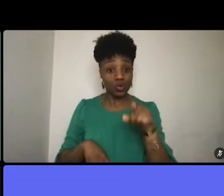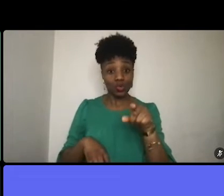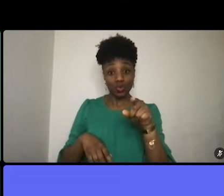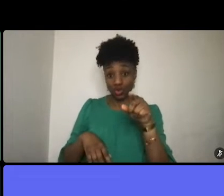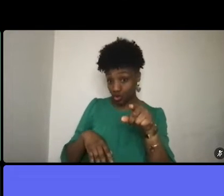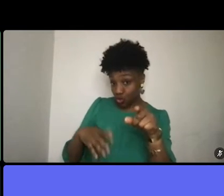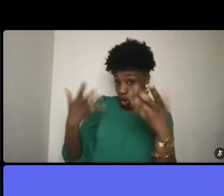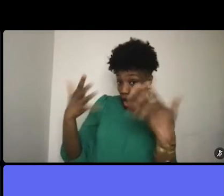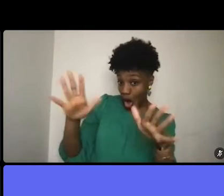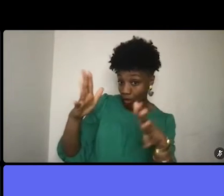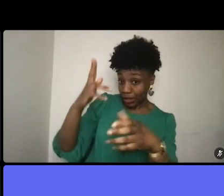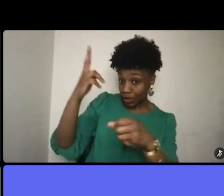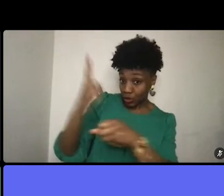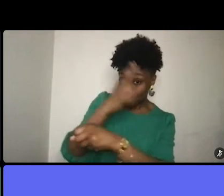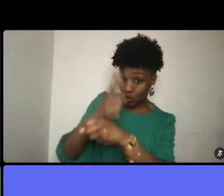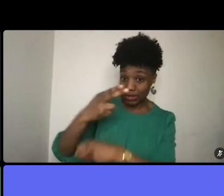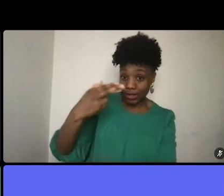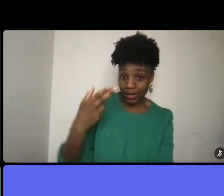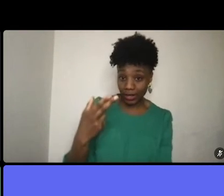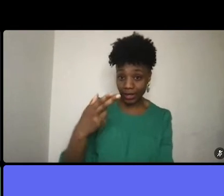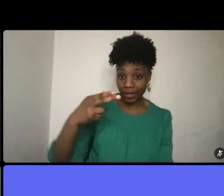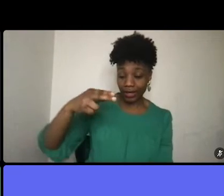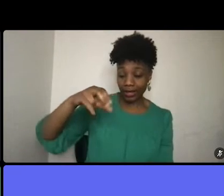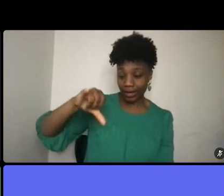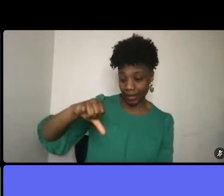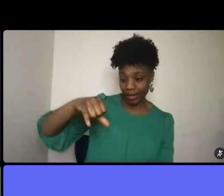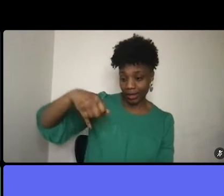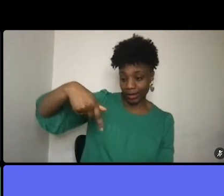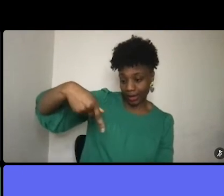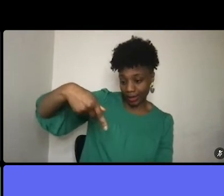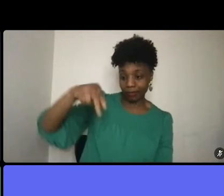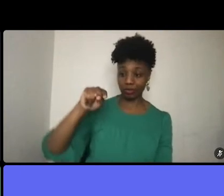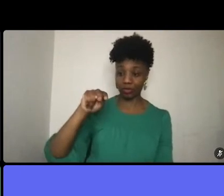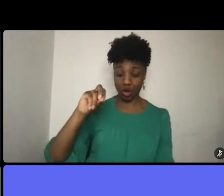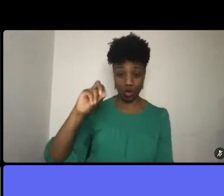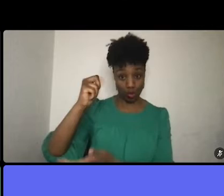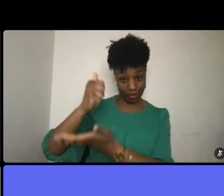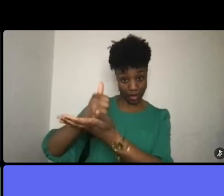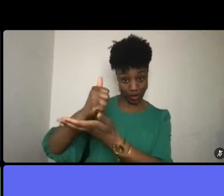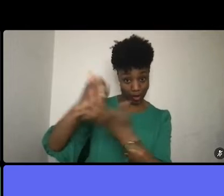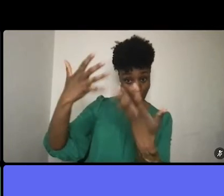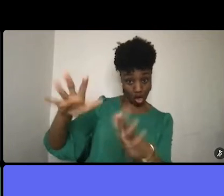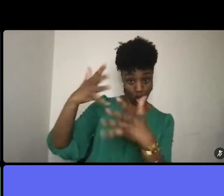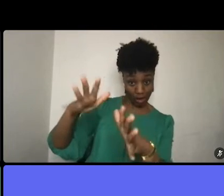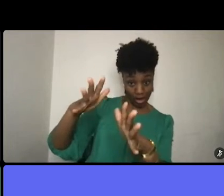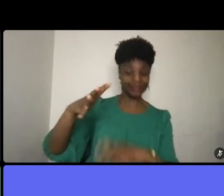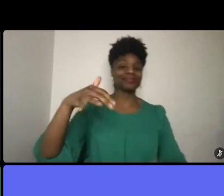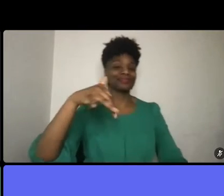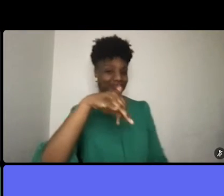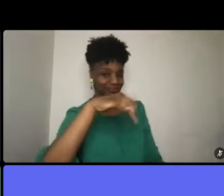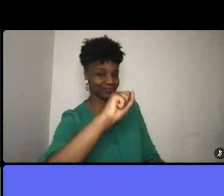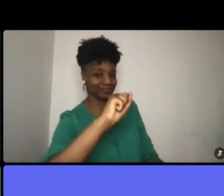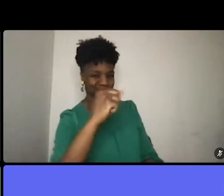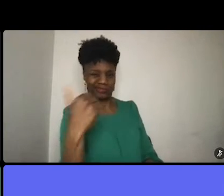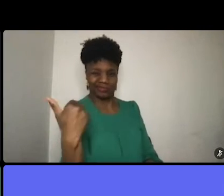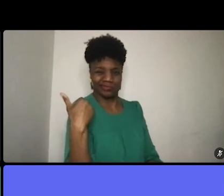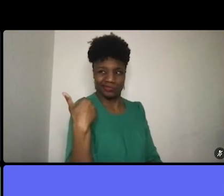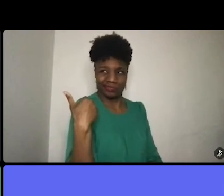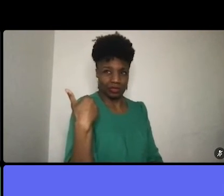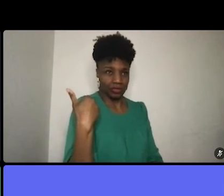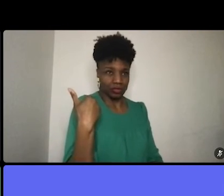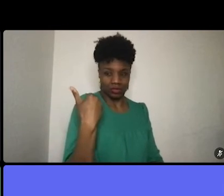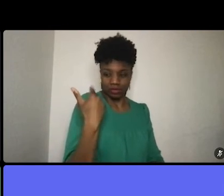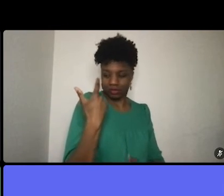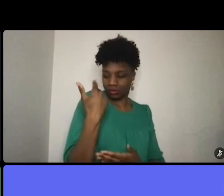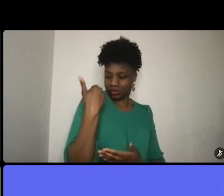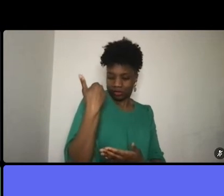already implementing it with people. Yeah, that was this past Friday was my first appointment. I mean, excuse me, my second